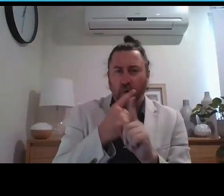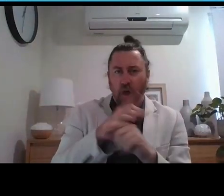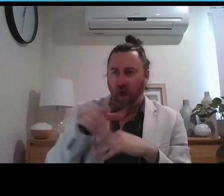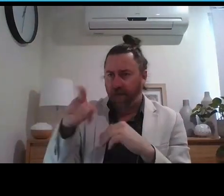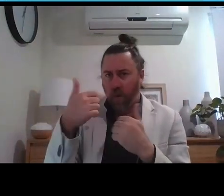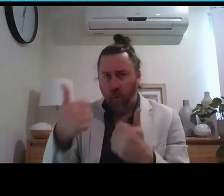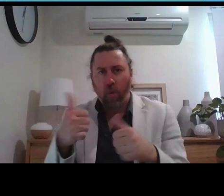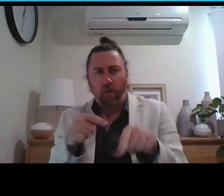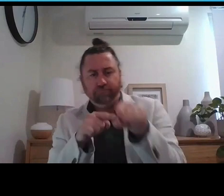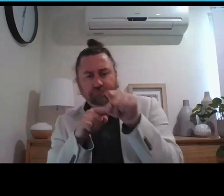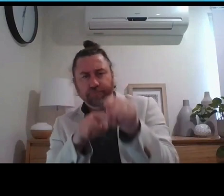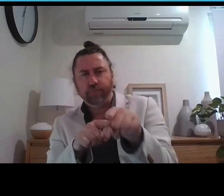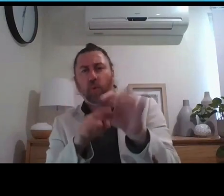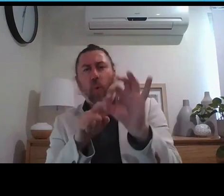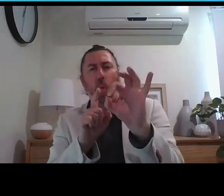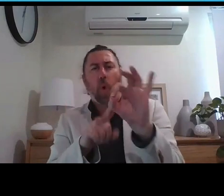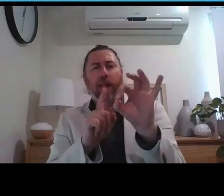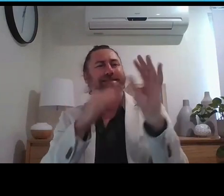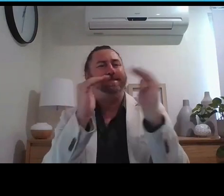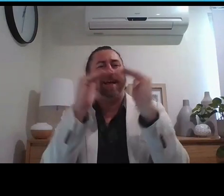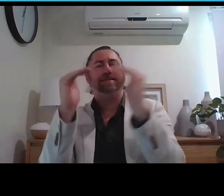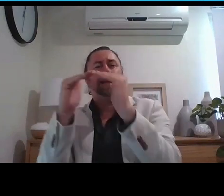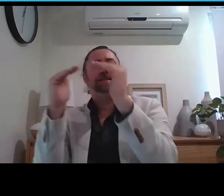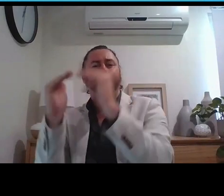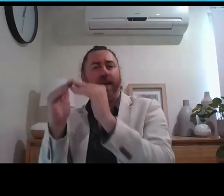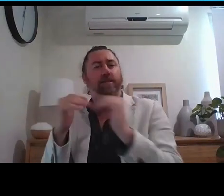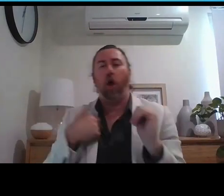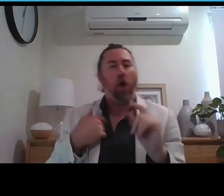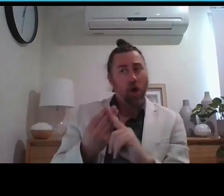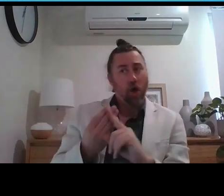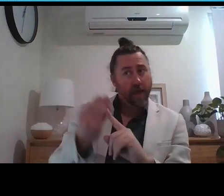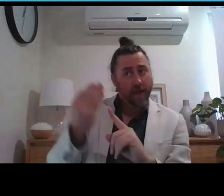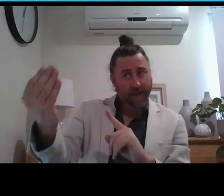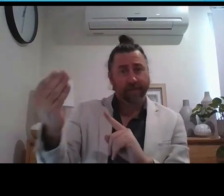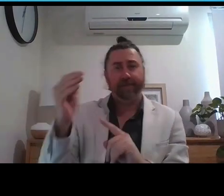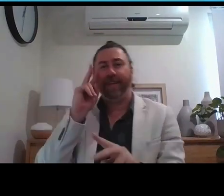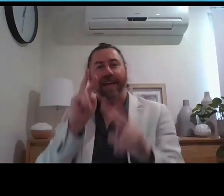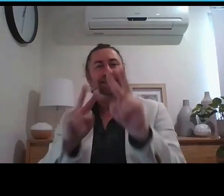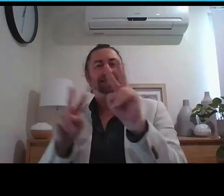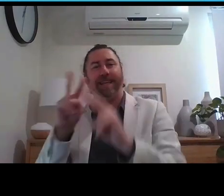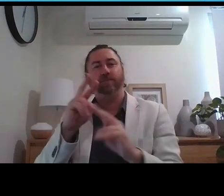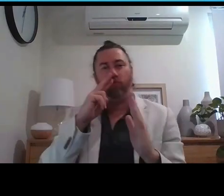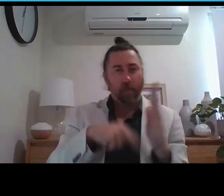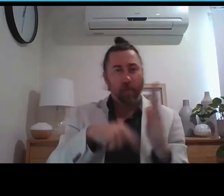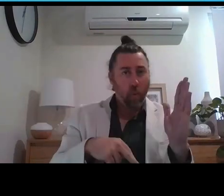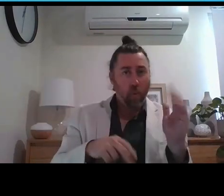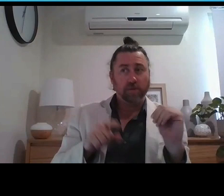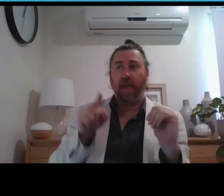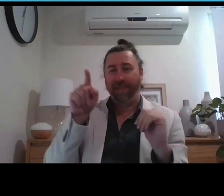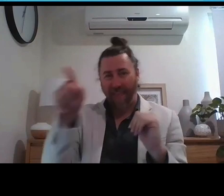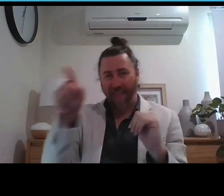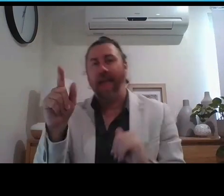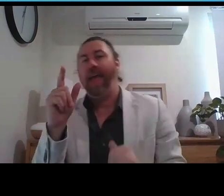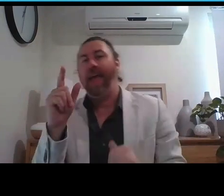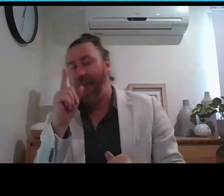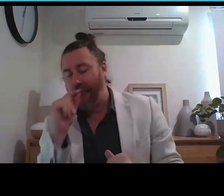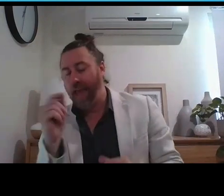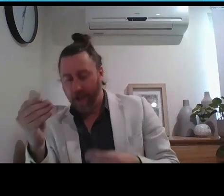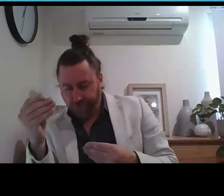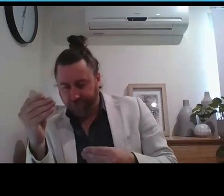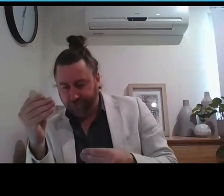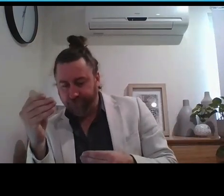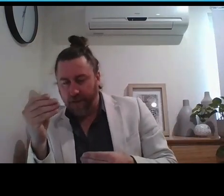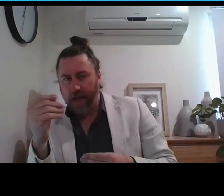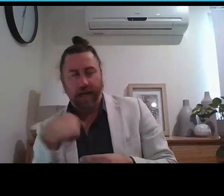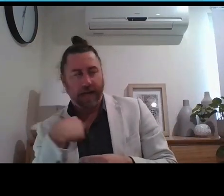quality standards, the provider is given a full copy of the assessment report and the opportunity to provide further responses to